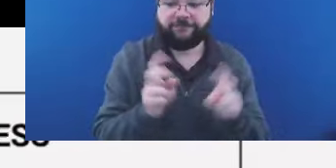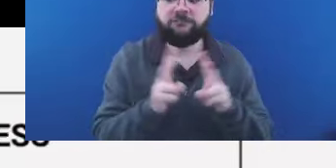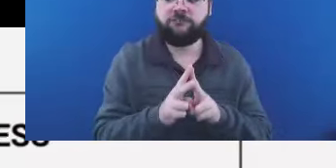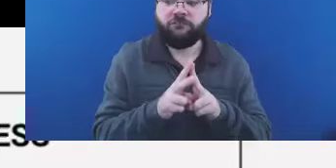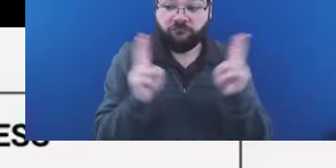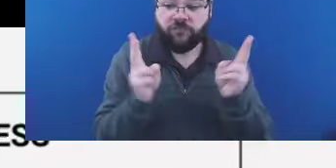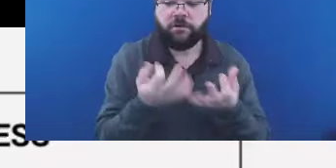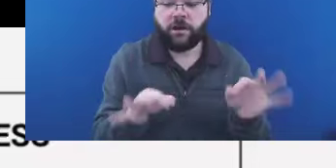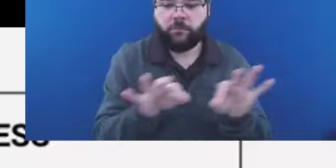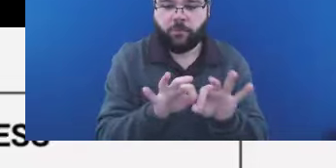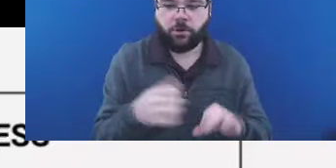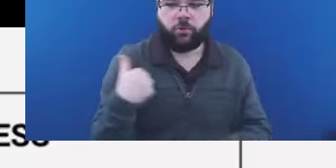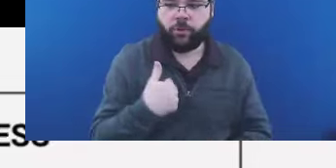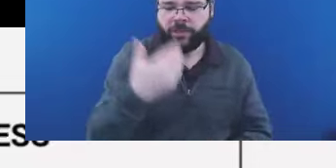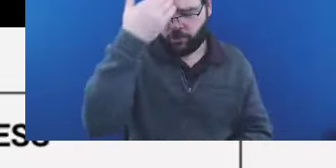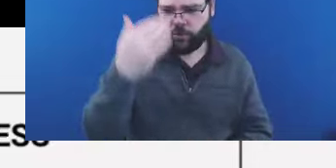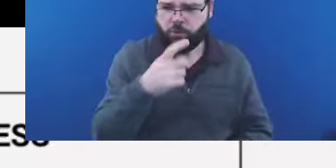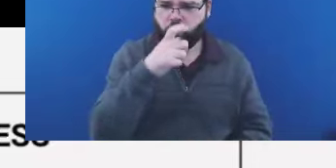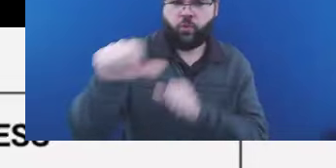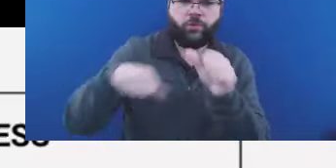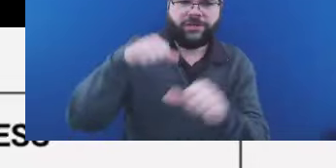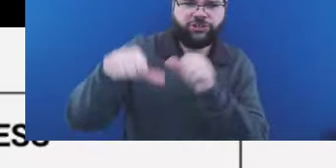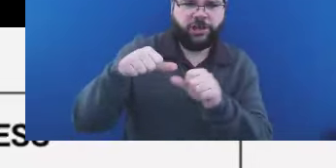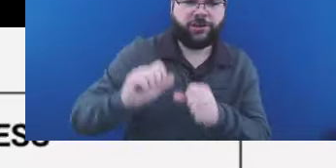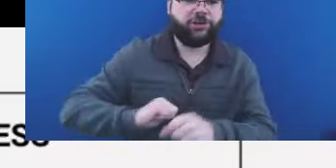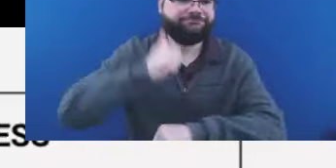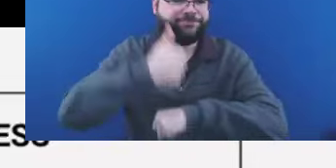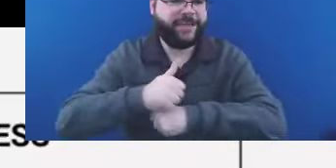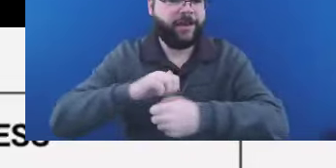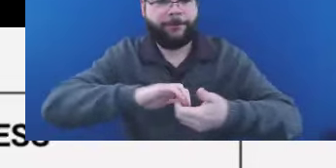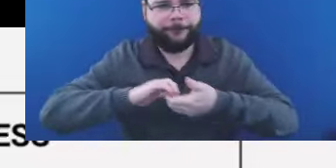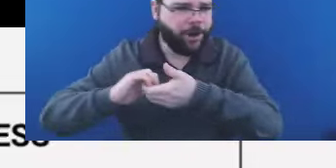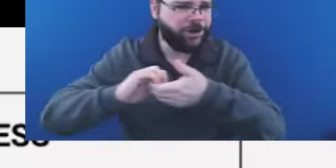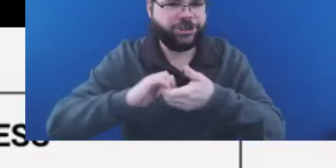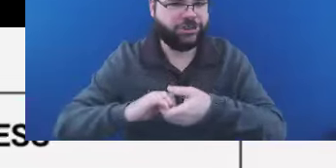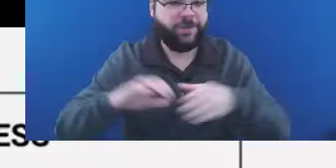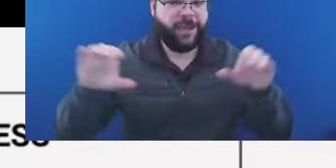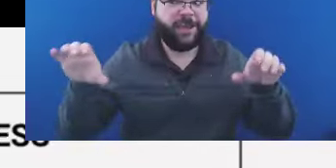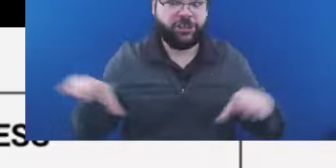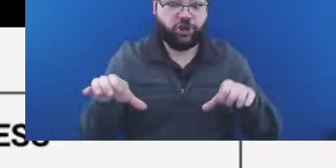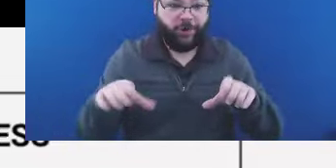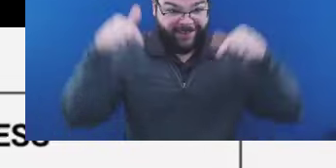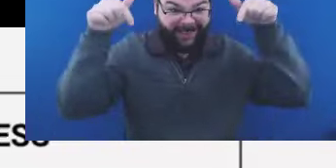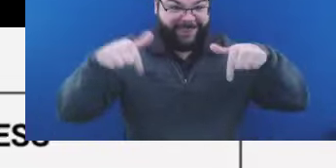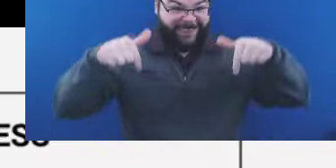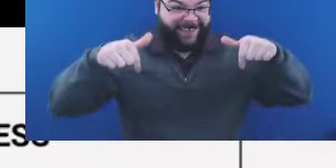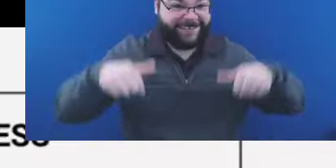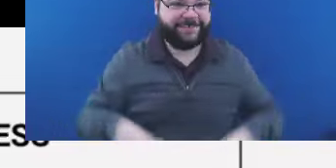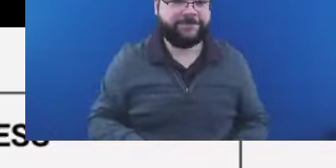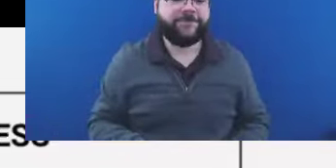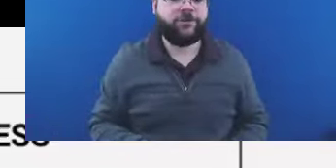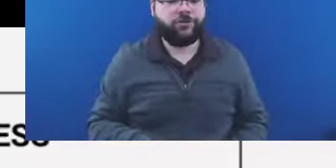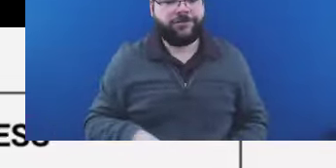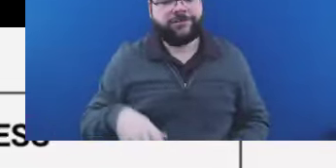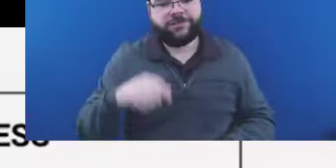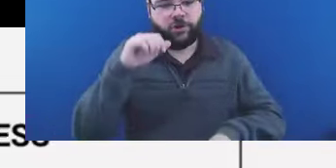important that we get to know each other and we form partnerships and we do exactly what we're doing here today, joint training and learning together